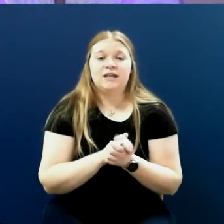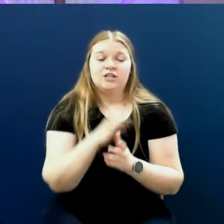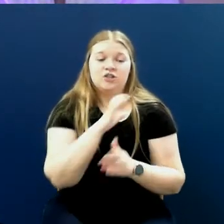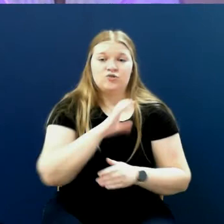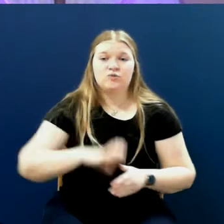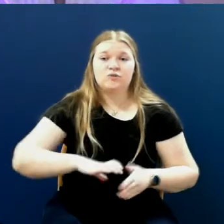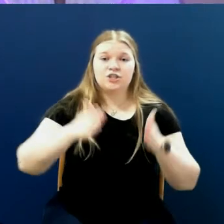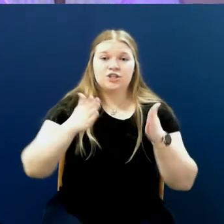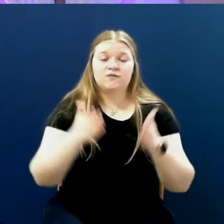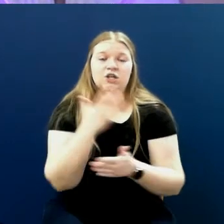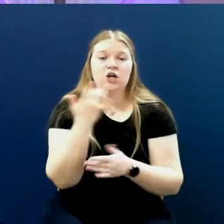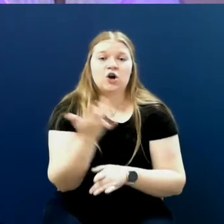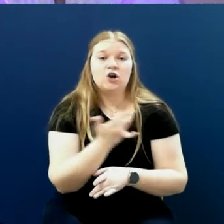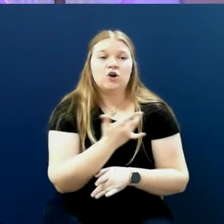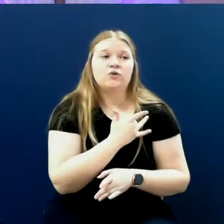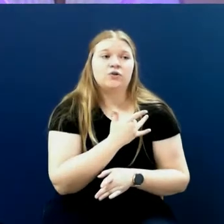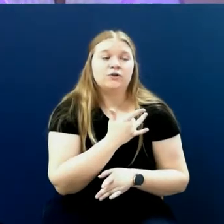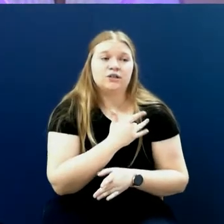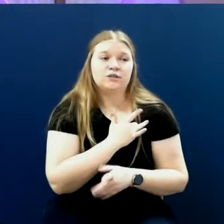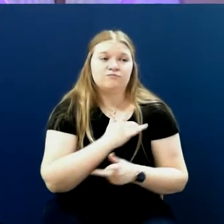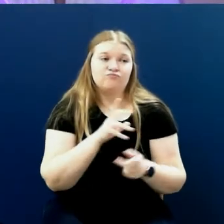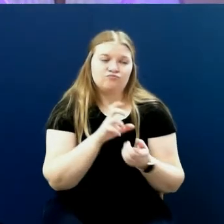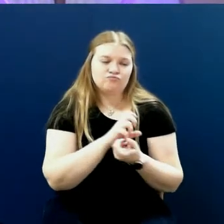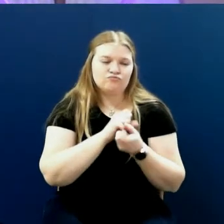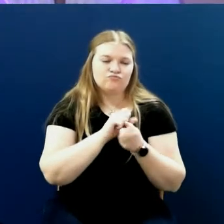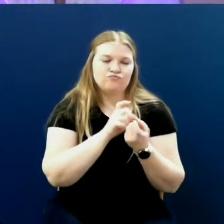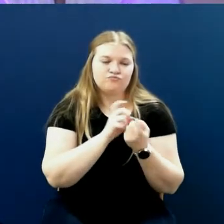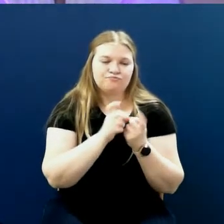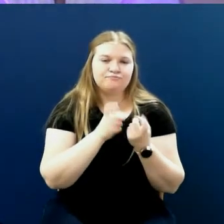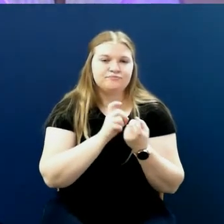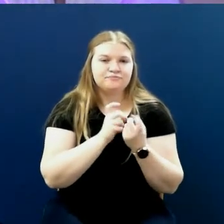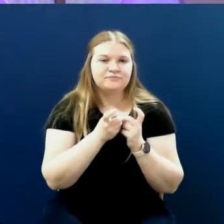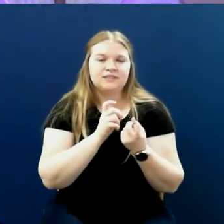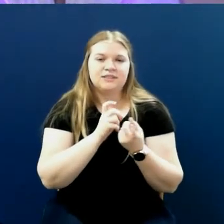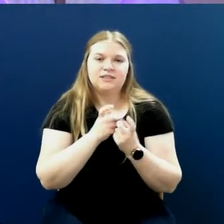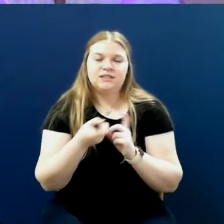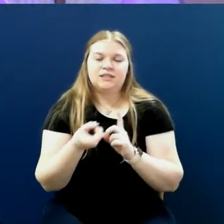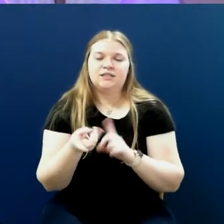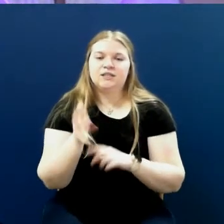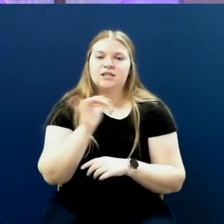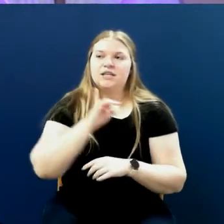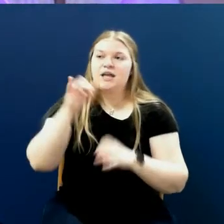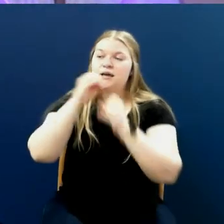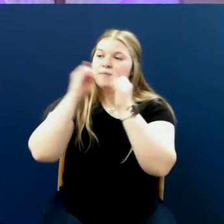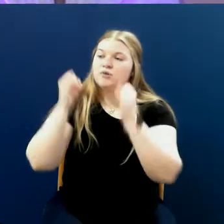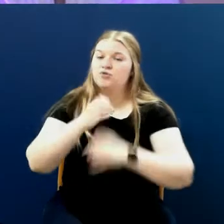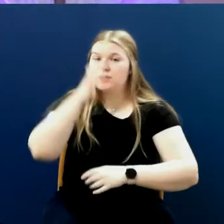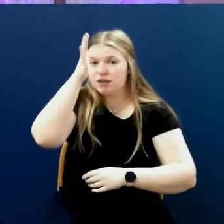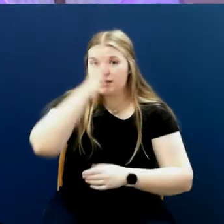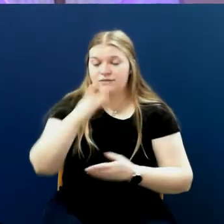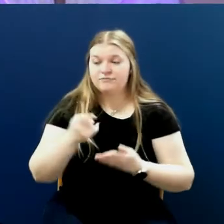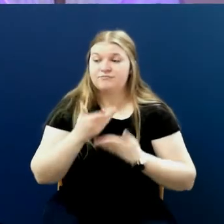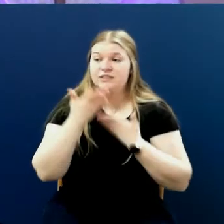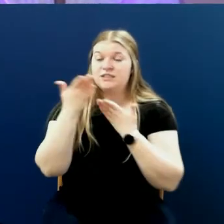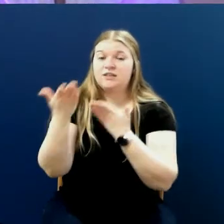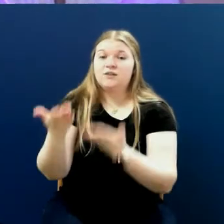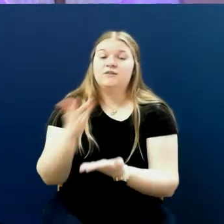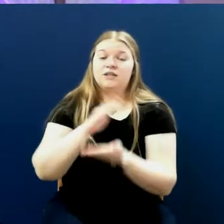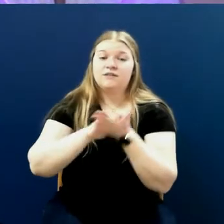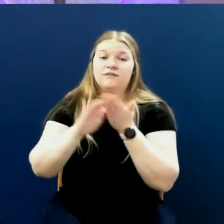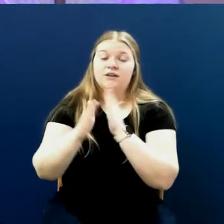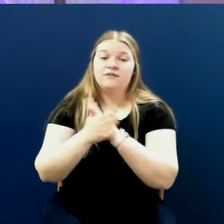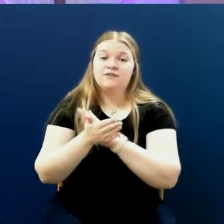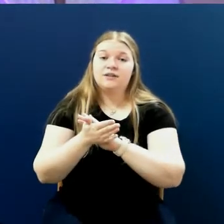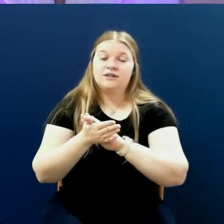Christian whose heart is being molded into the image of Christ, I need to extend to others the forgiveness that Christ